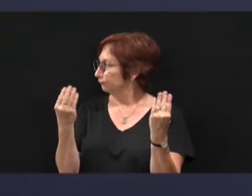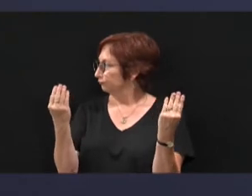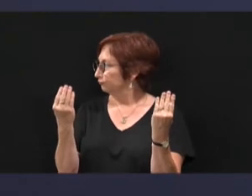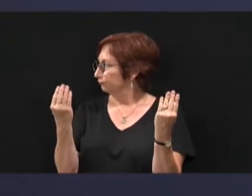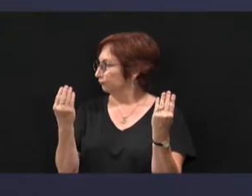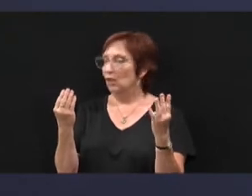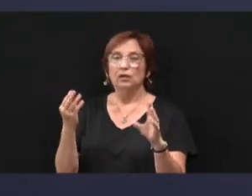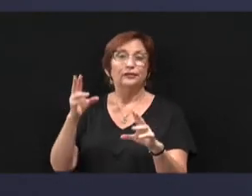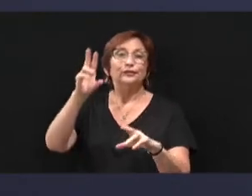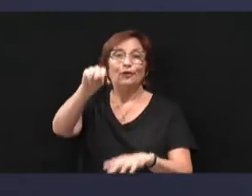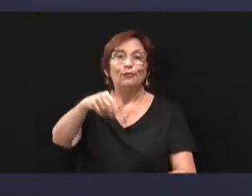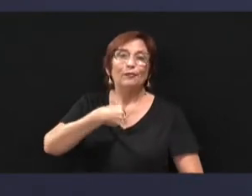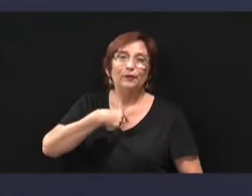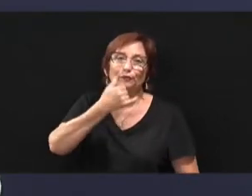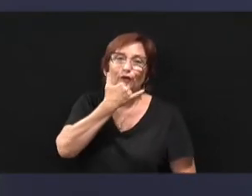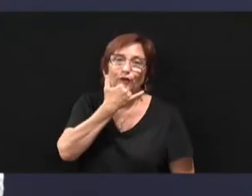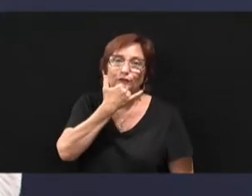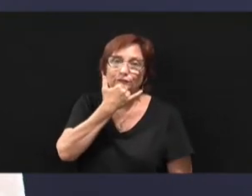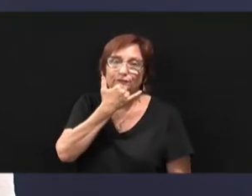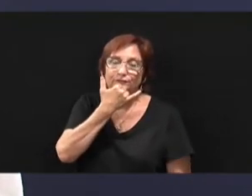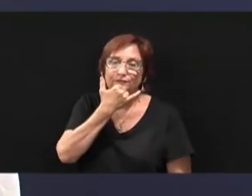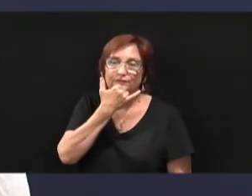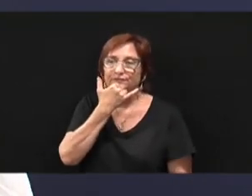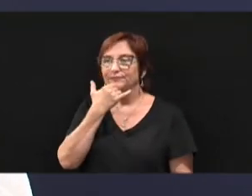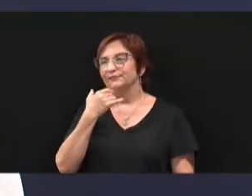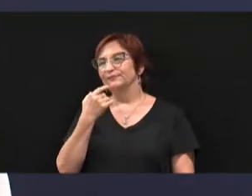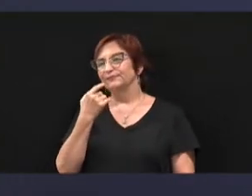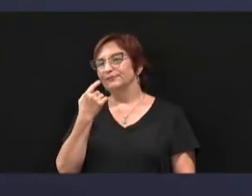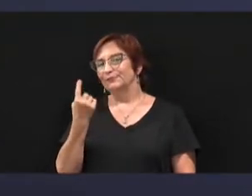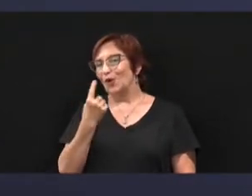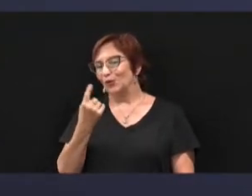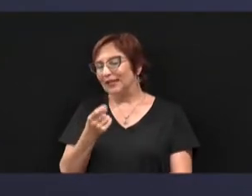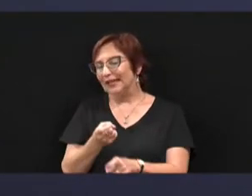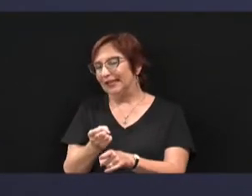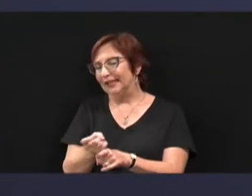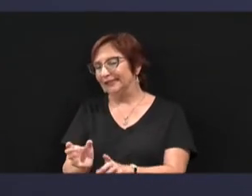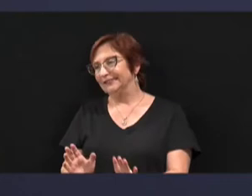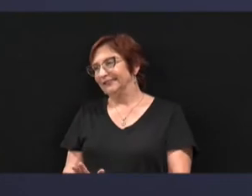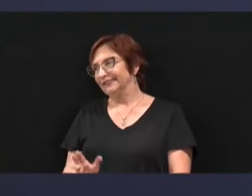Nope, I'm wrong. Just kidding.